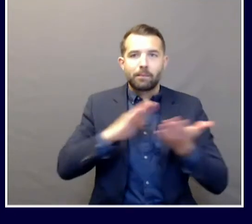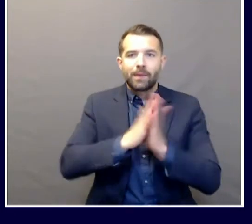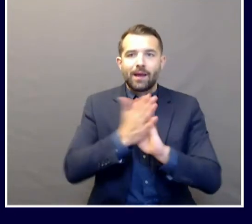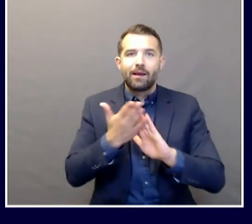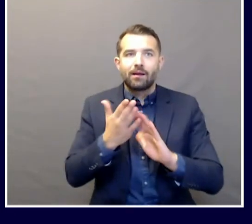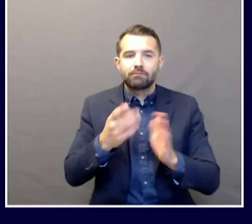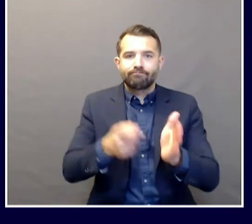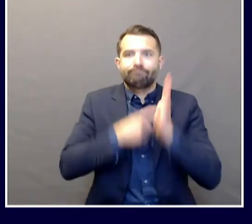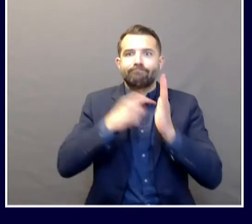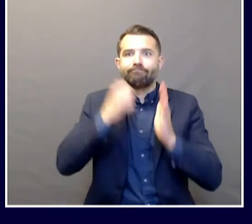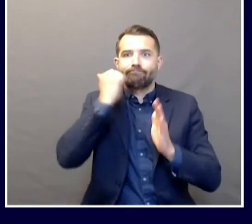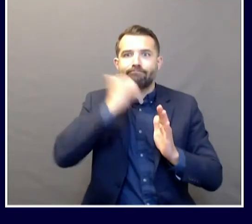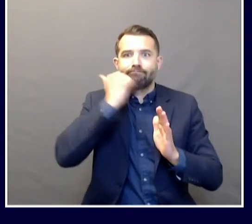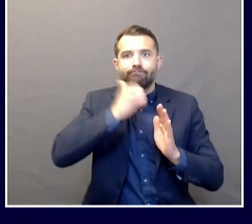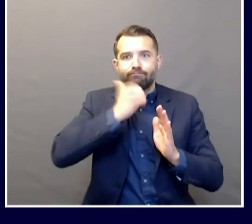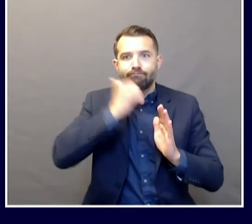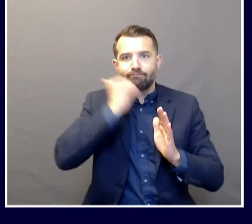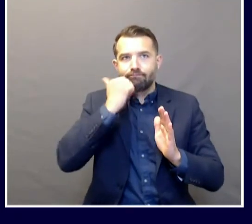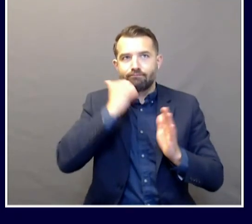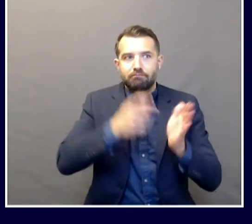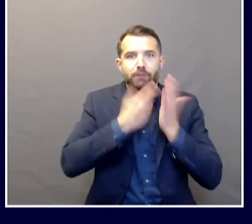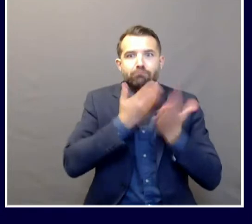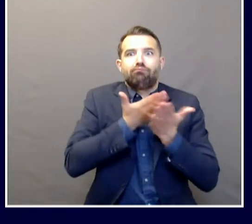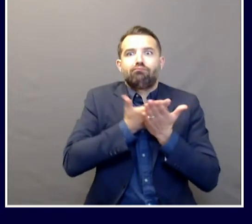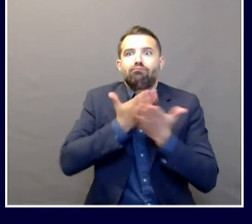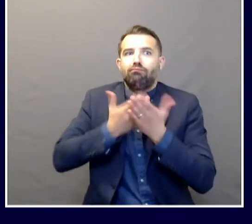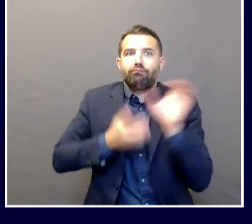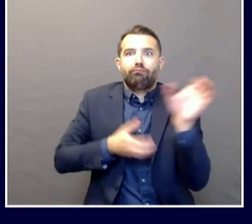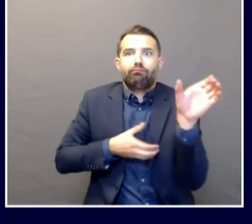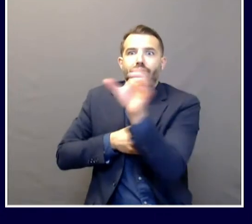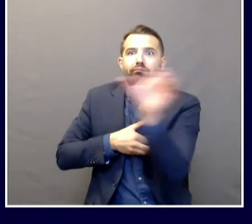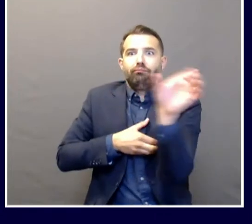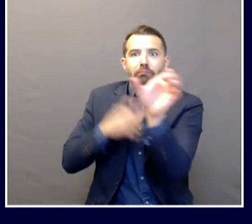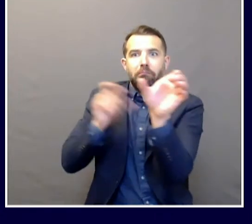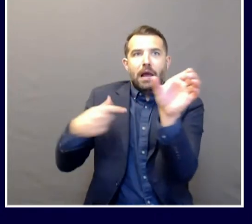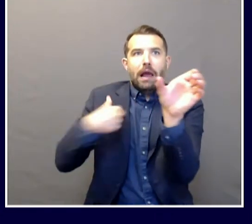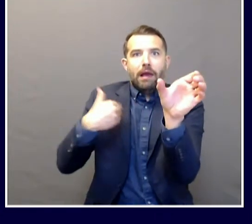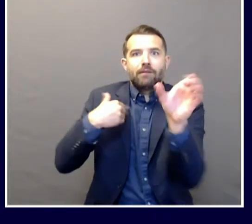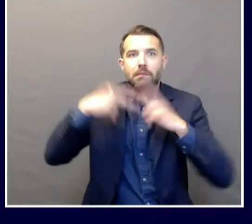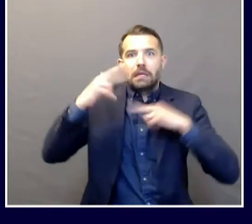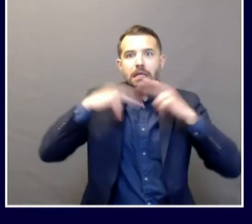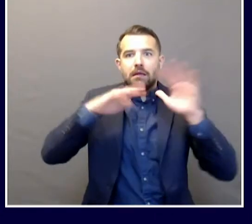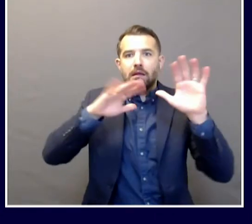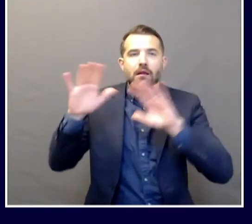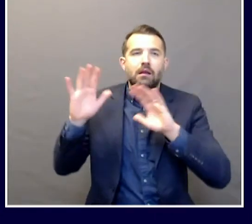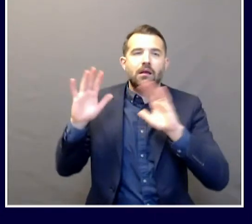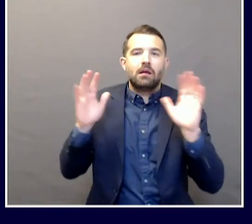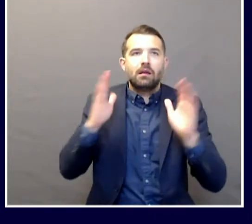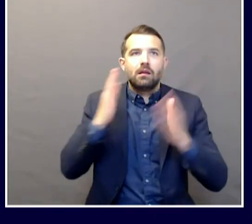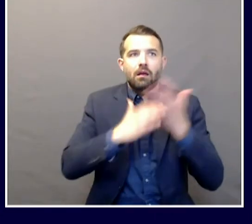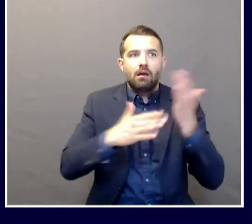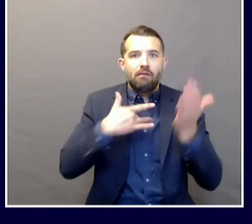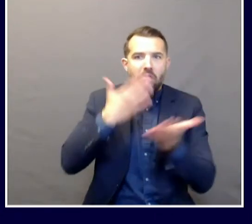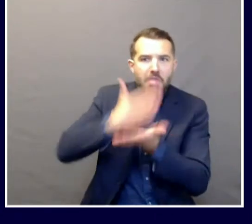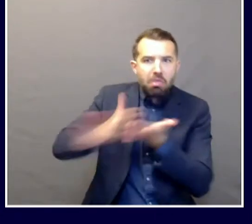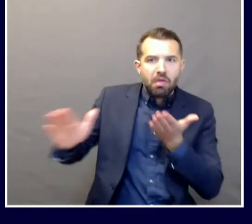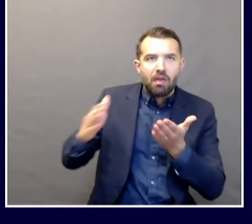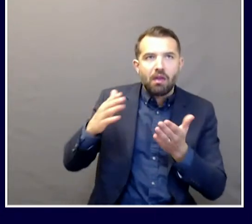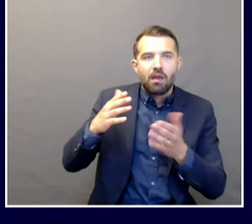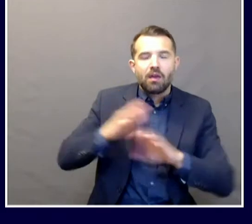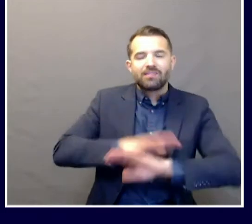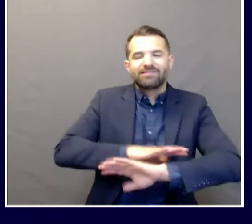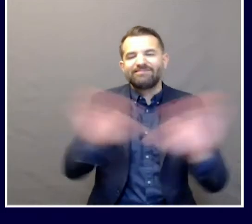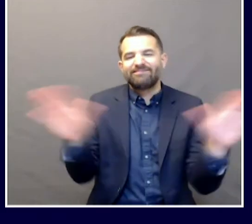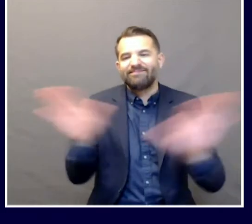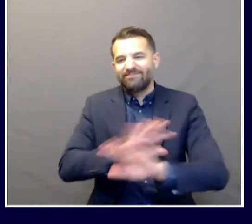been vaccinated in order to go into a government building, well, that may cut off a swath of the population that for whatever reason